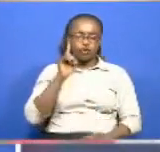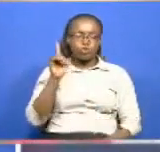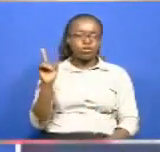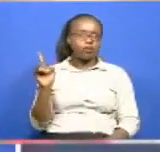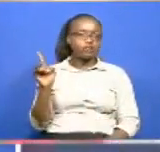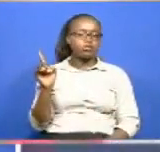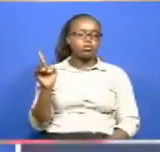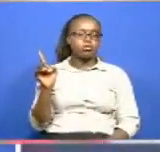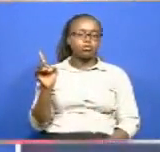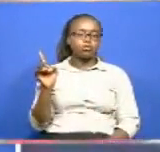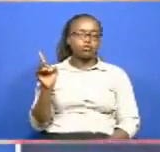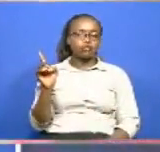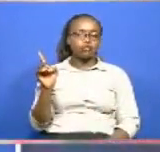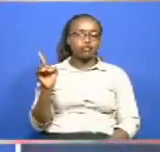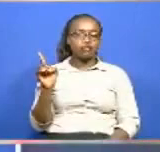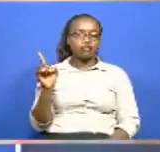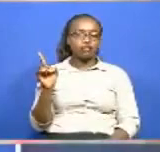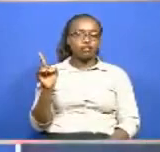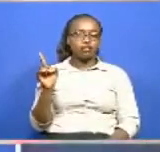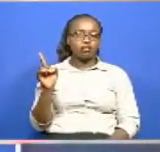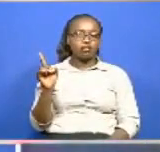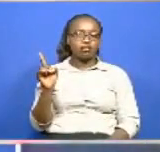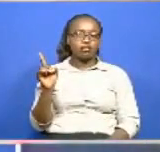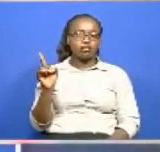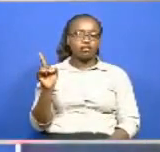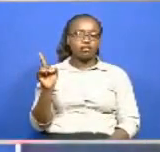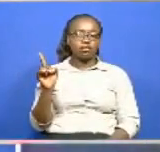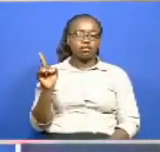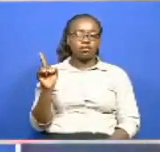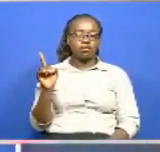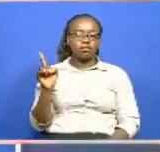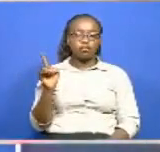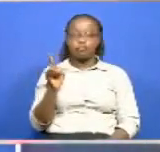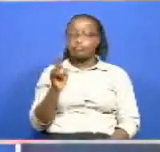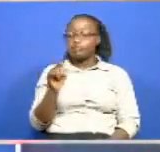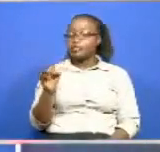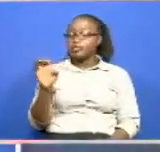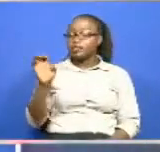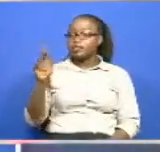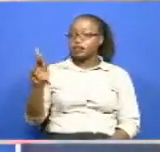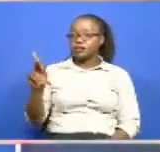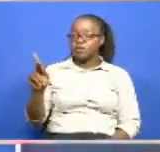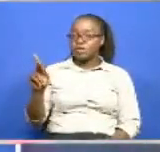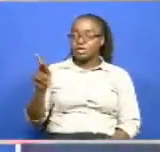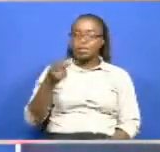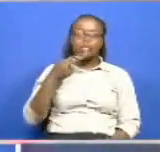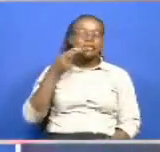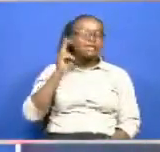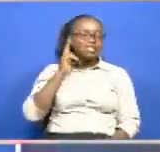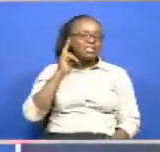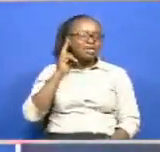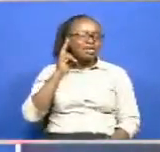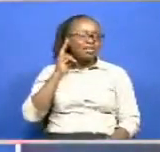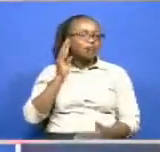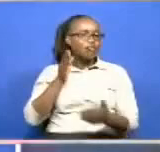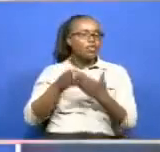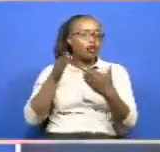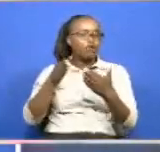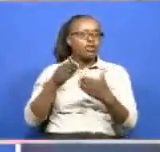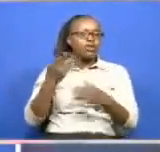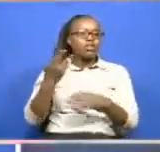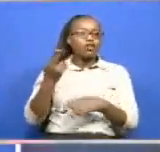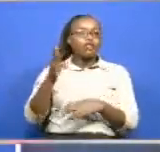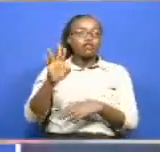on top of the podium? If it's a Kenyan, it's... Eliud Kipchoge has said that his year belongs after 25 kilometers